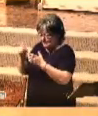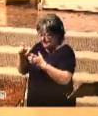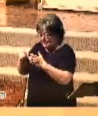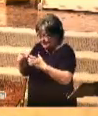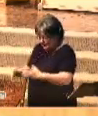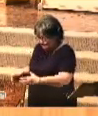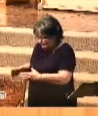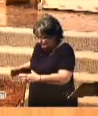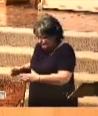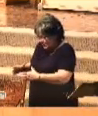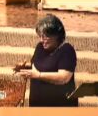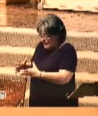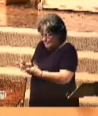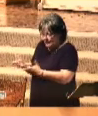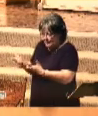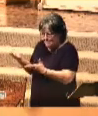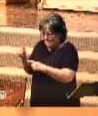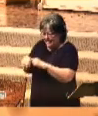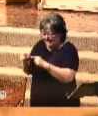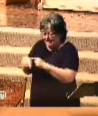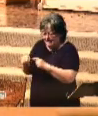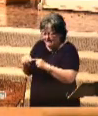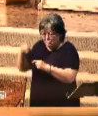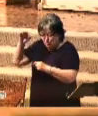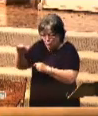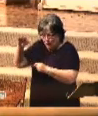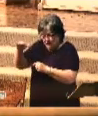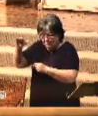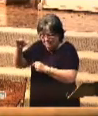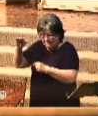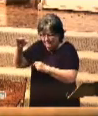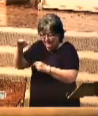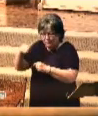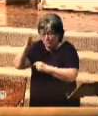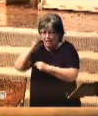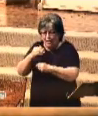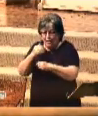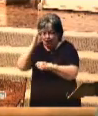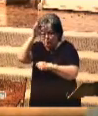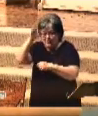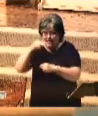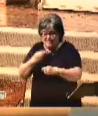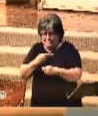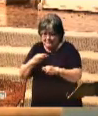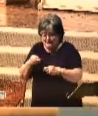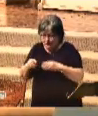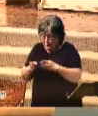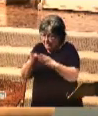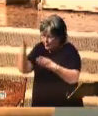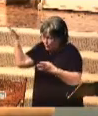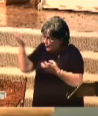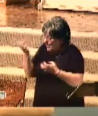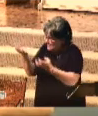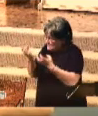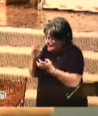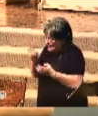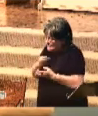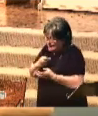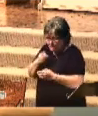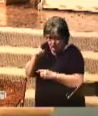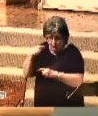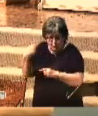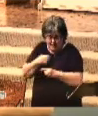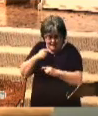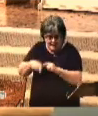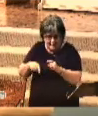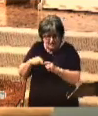slam dunk, I guess. God made us the way He wants us. And we can't change that.